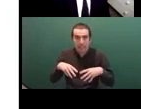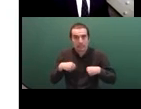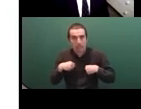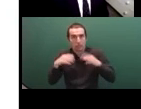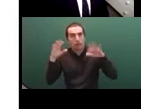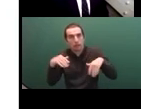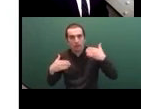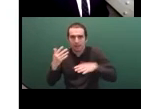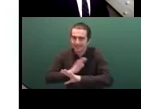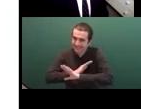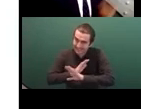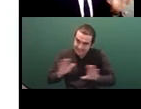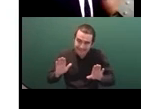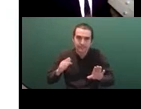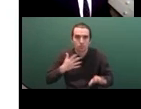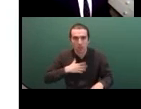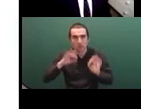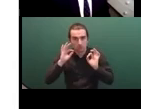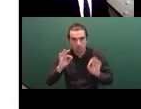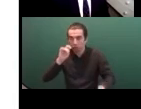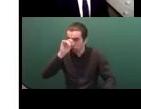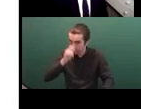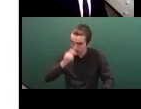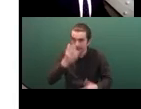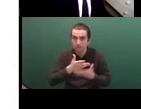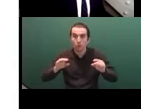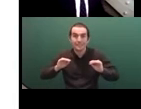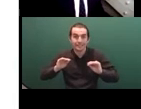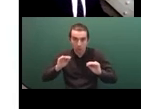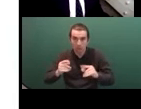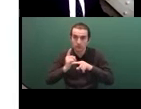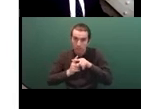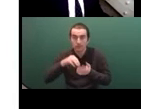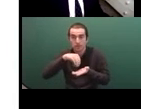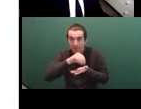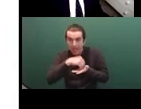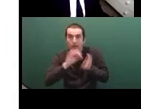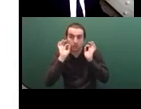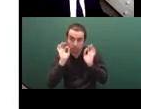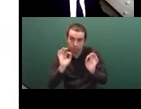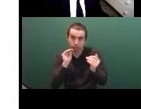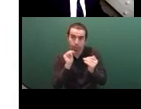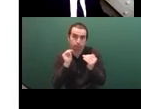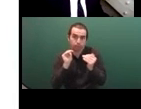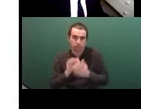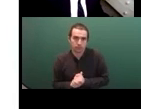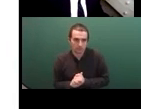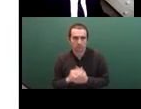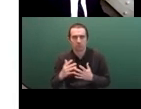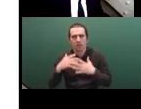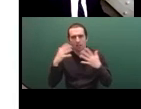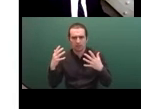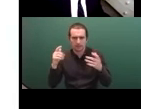that is very useful here. And you can go onto this website and look at some of the things that can be used there to break down barriers. I'm going